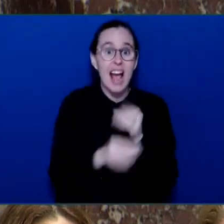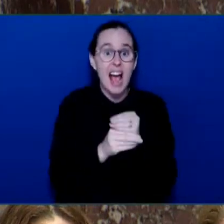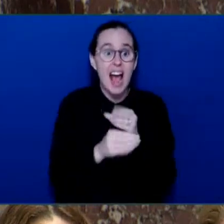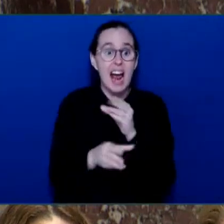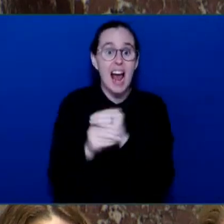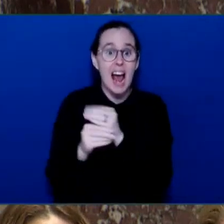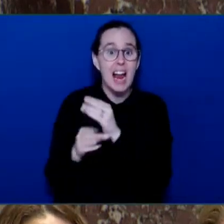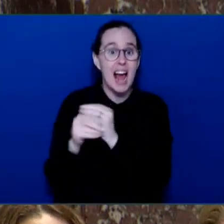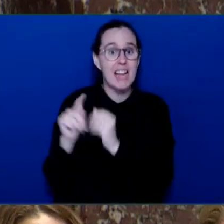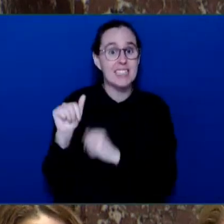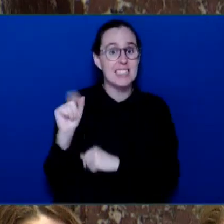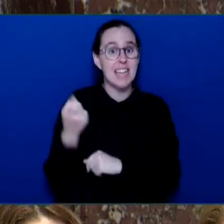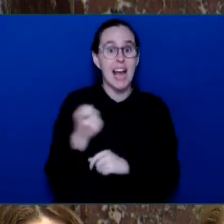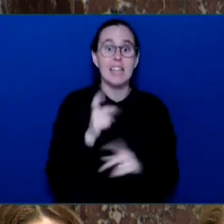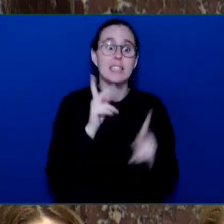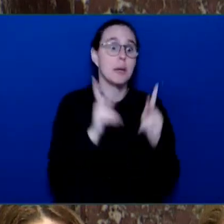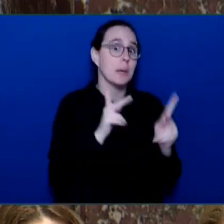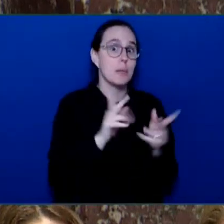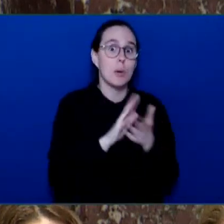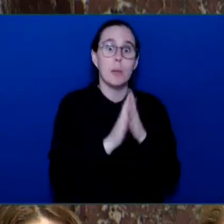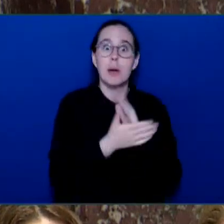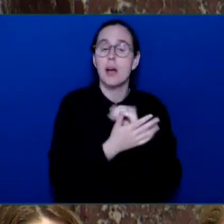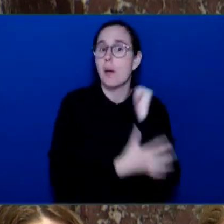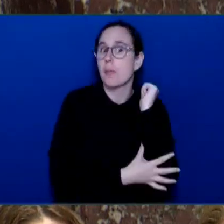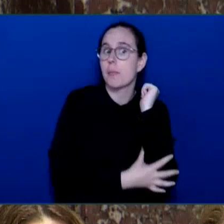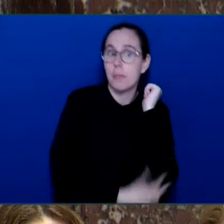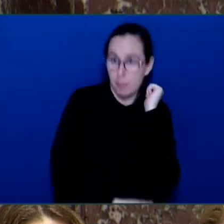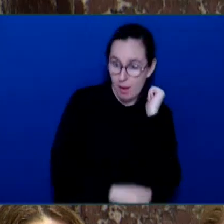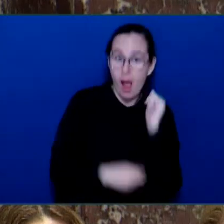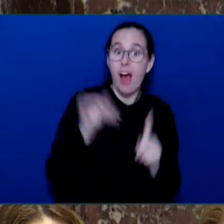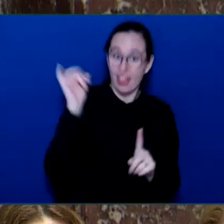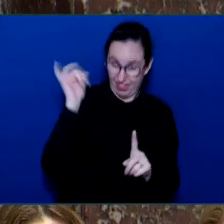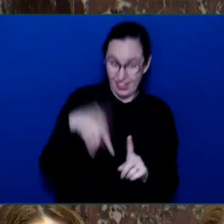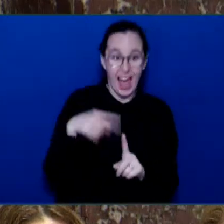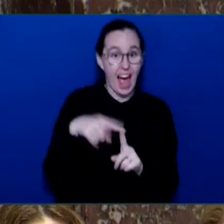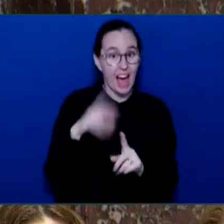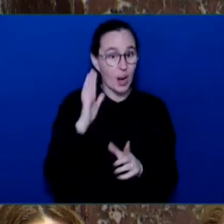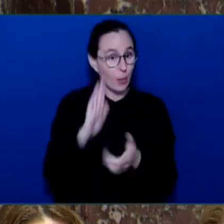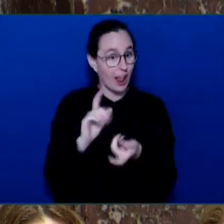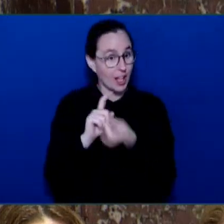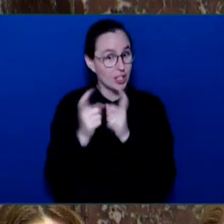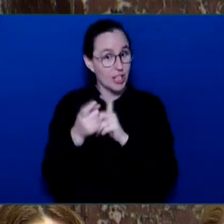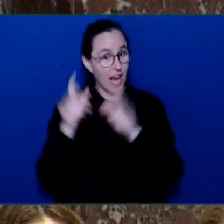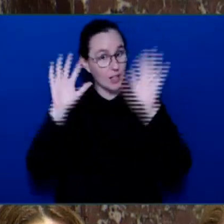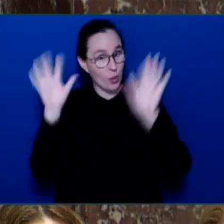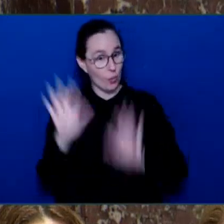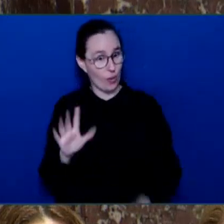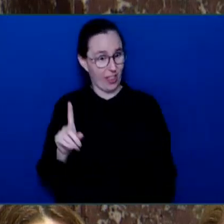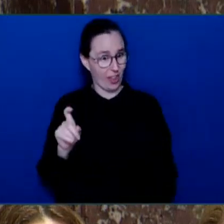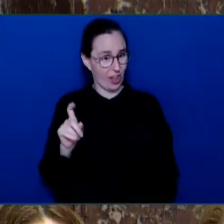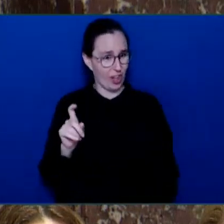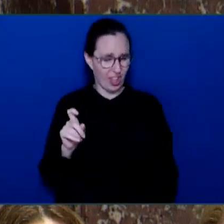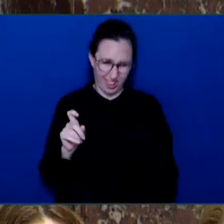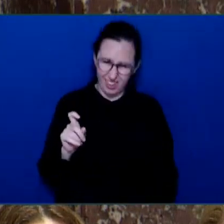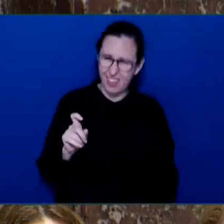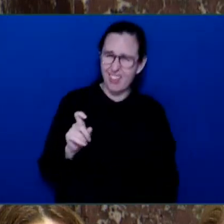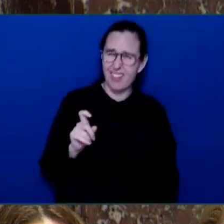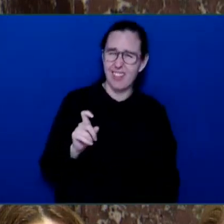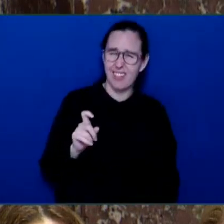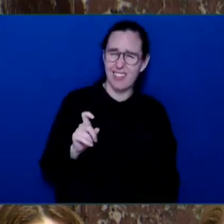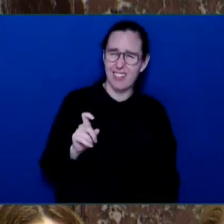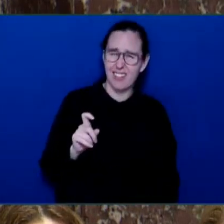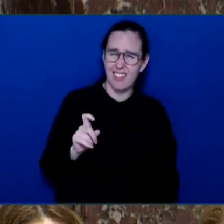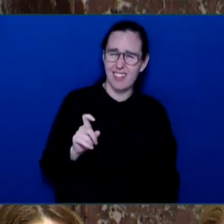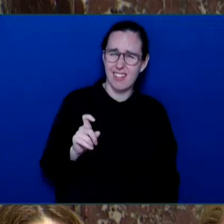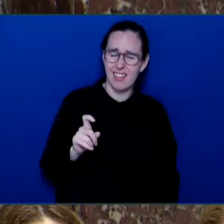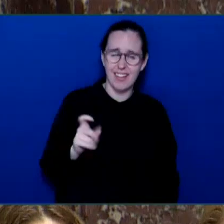anybody take this government's position serious when that's what they believe? But you know what, Mr. Speaker? The NDP used to be the party of the working class